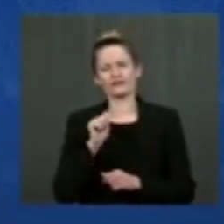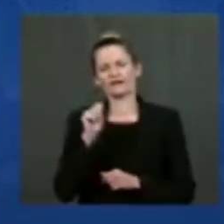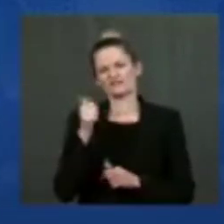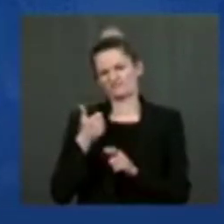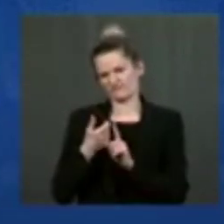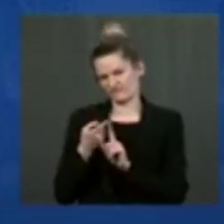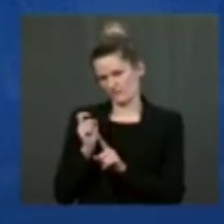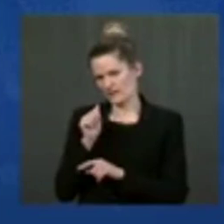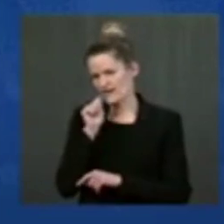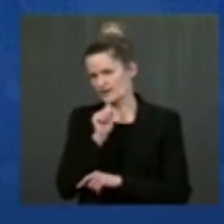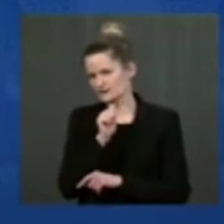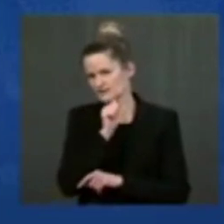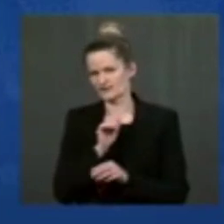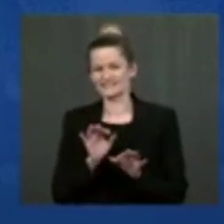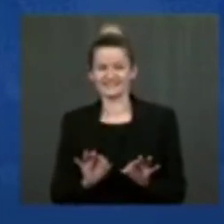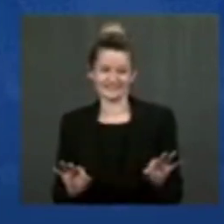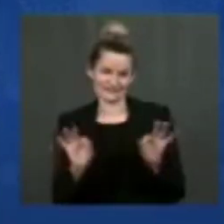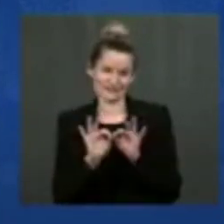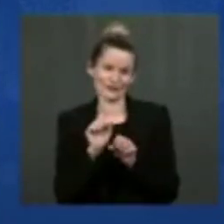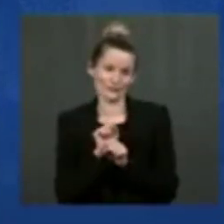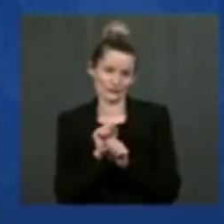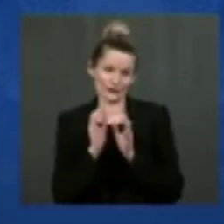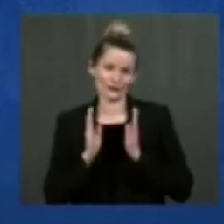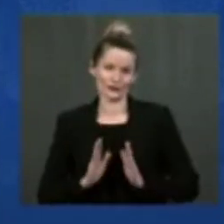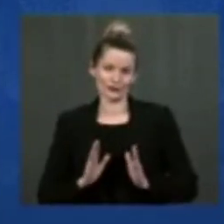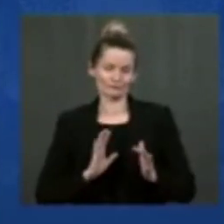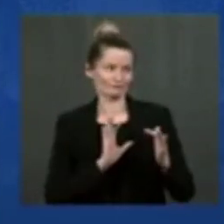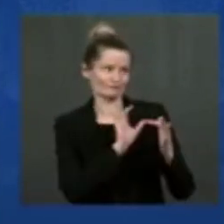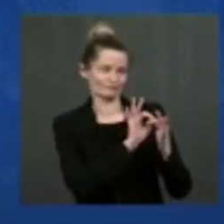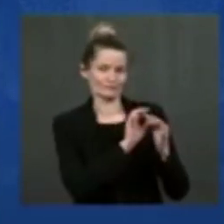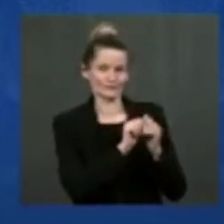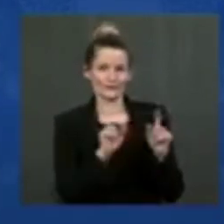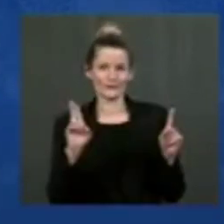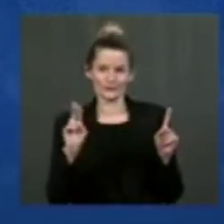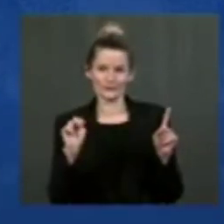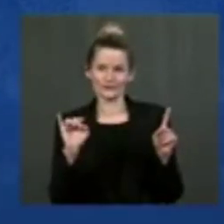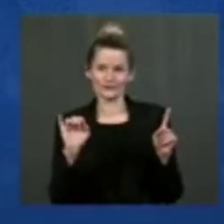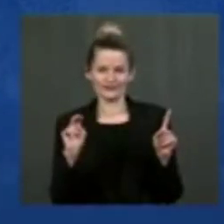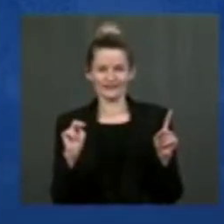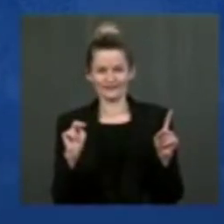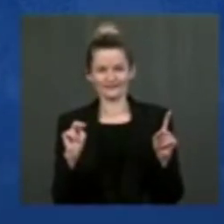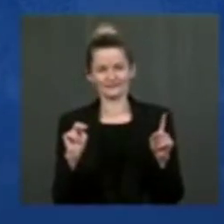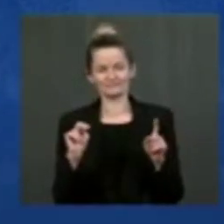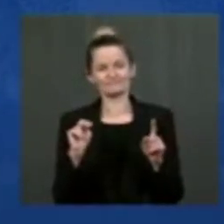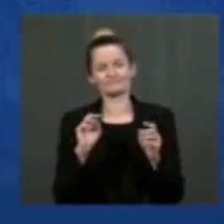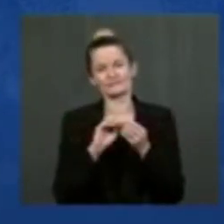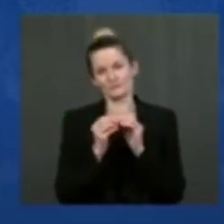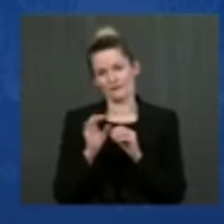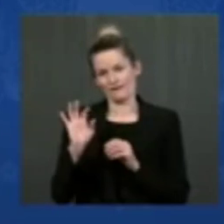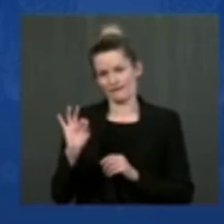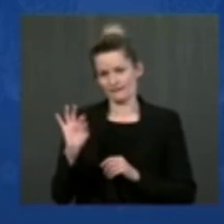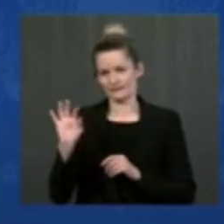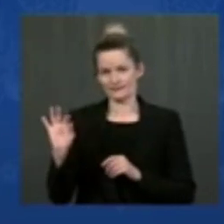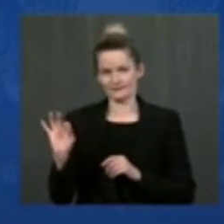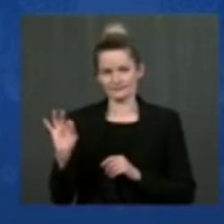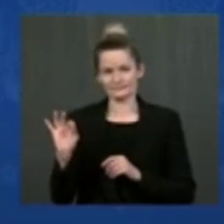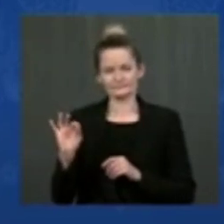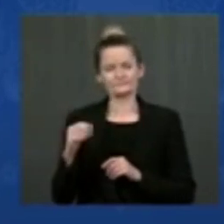and Commercial Workers Local 99, working as a pharmacy technician at a Safeway in Bisbee,